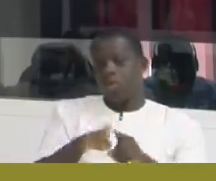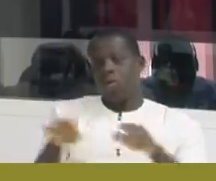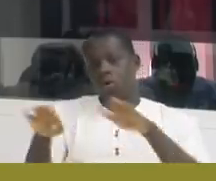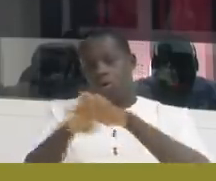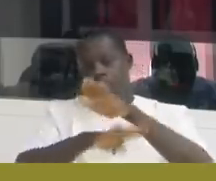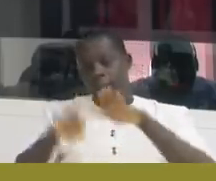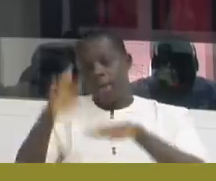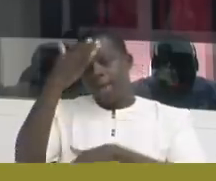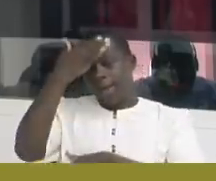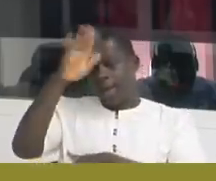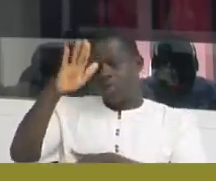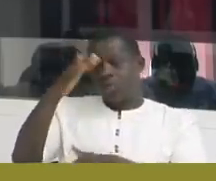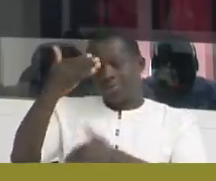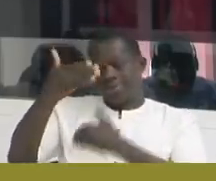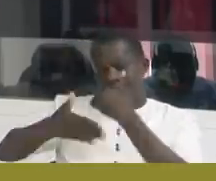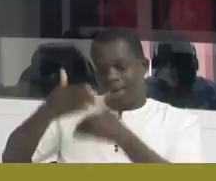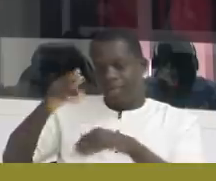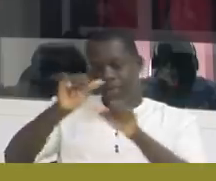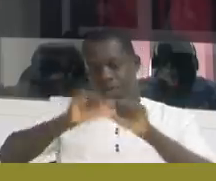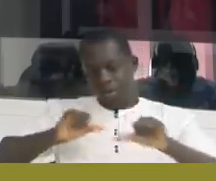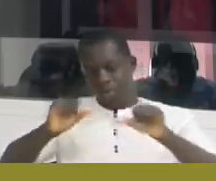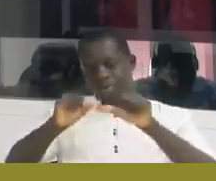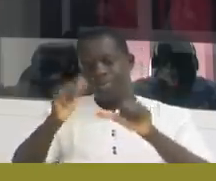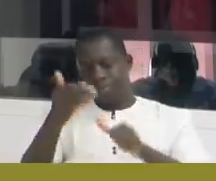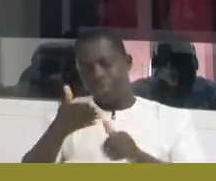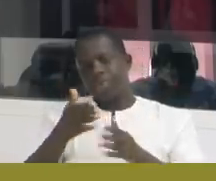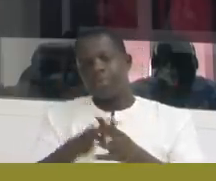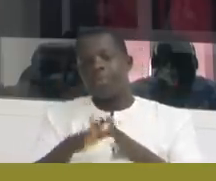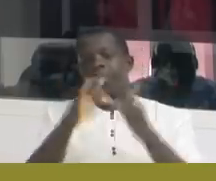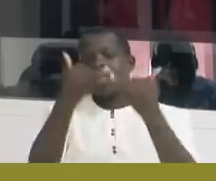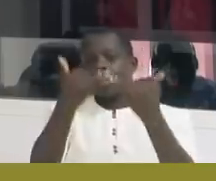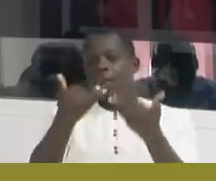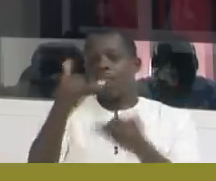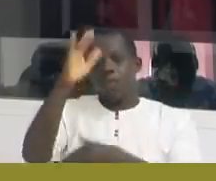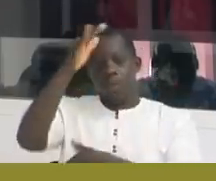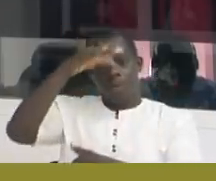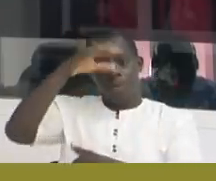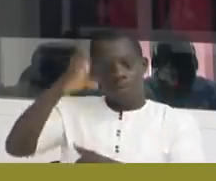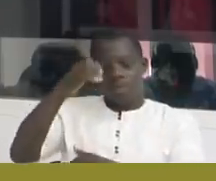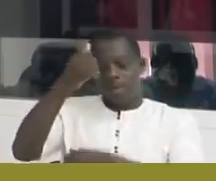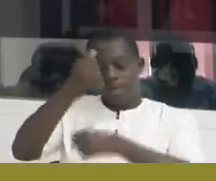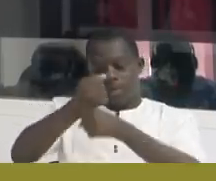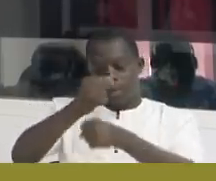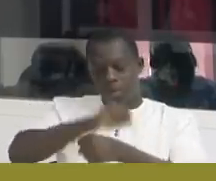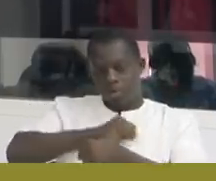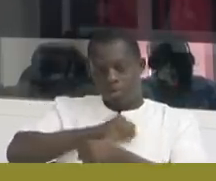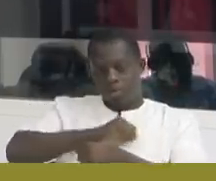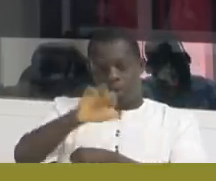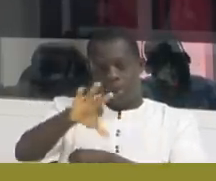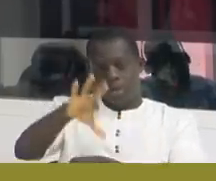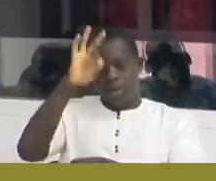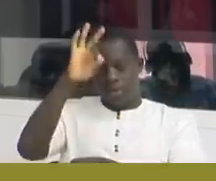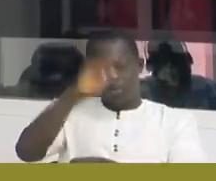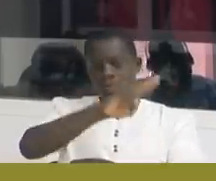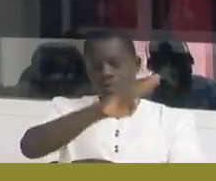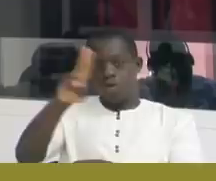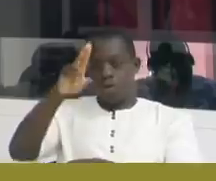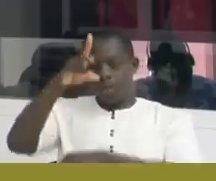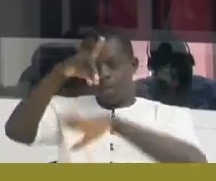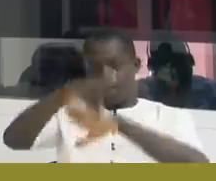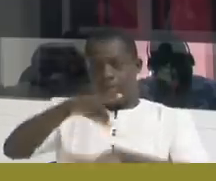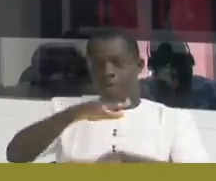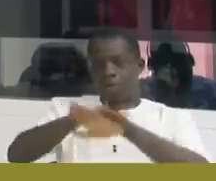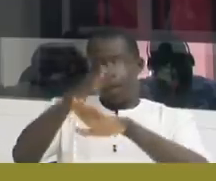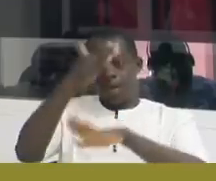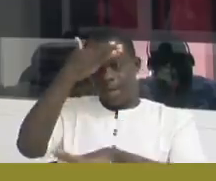moral side of things, but the commission would make its decision not on the basis of